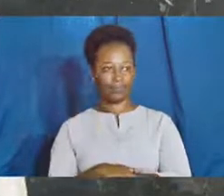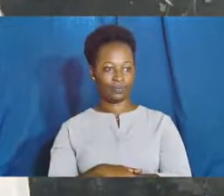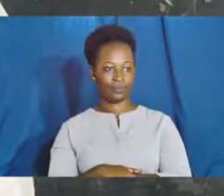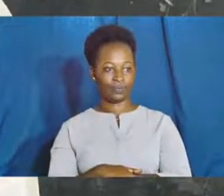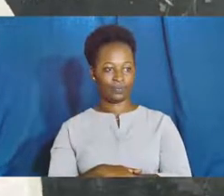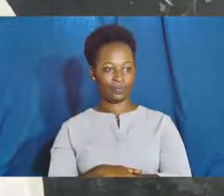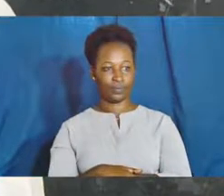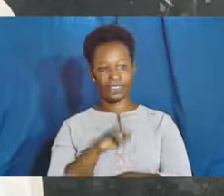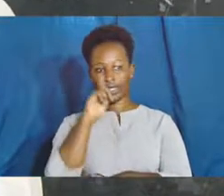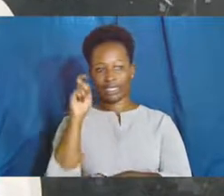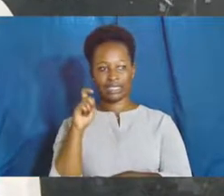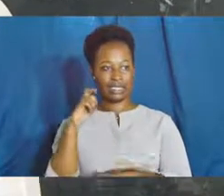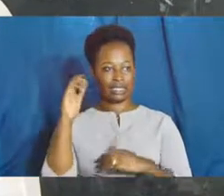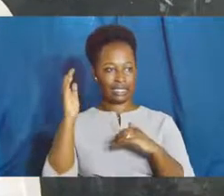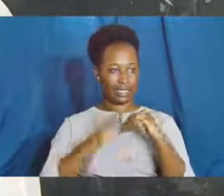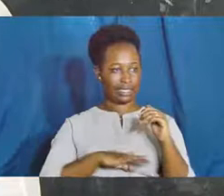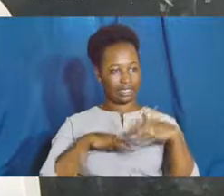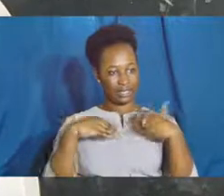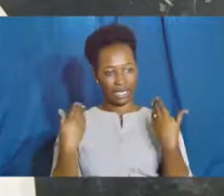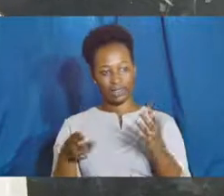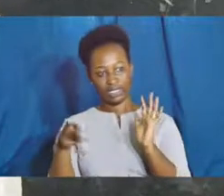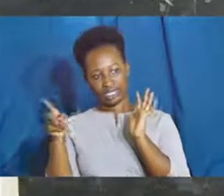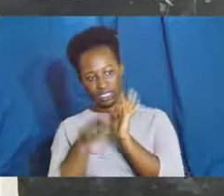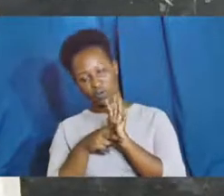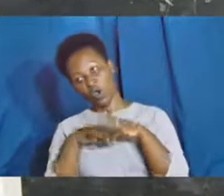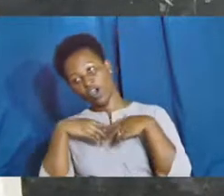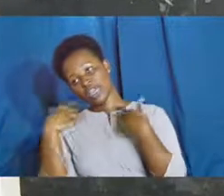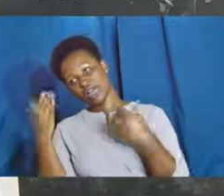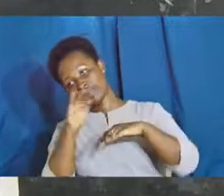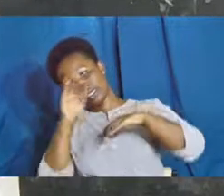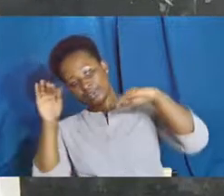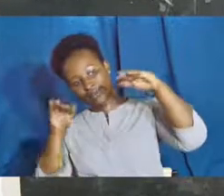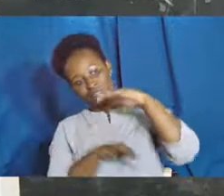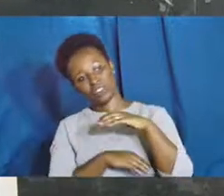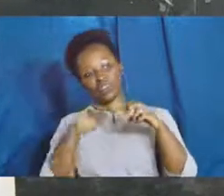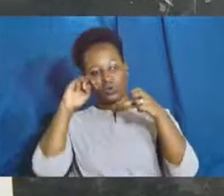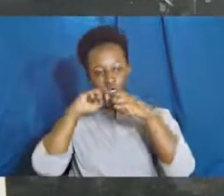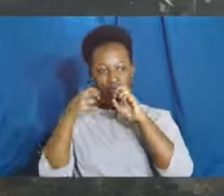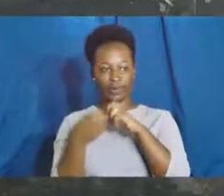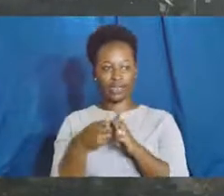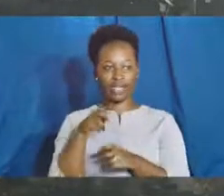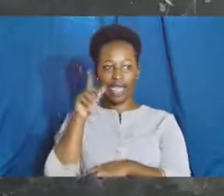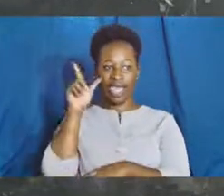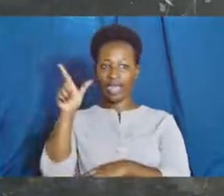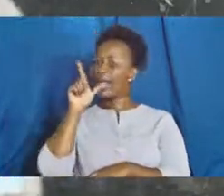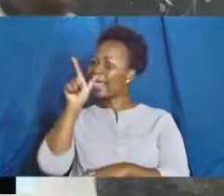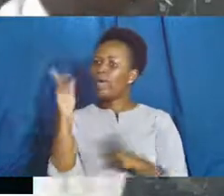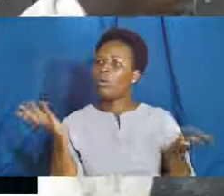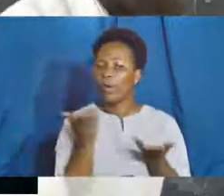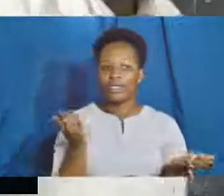Is greater than, equal to, less than, to the current at L. Where is